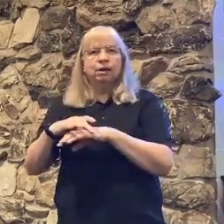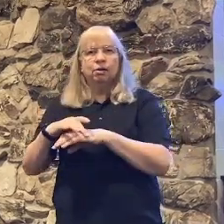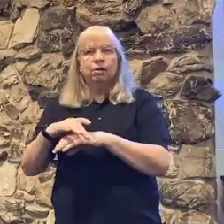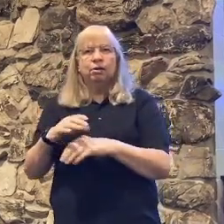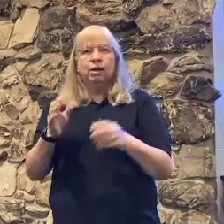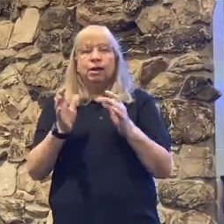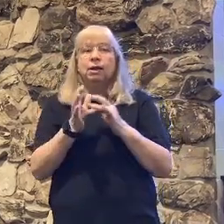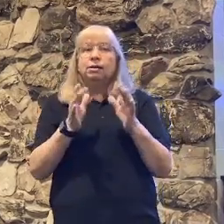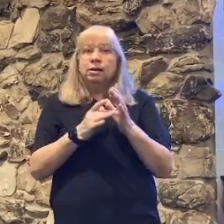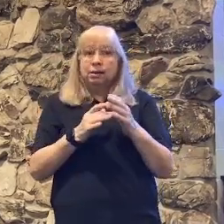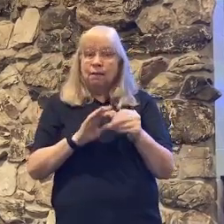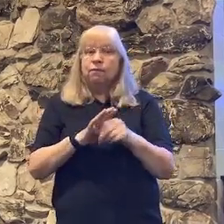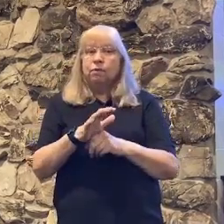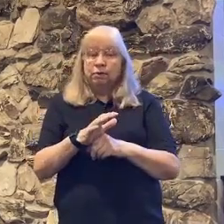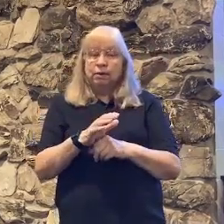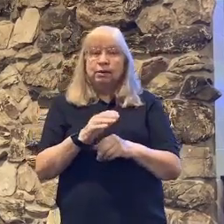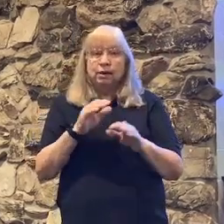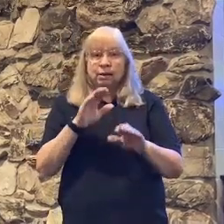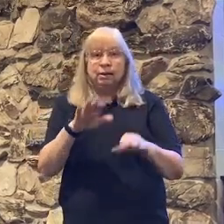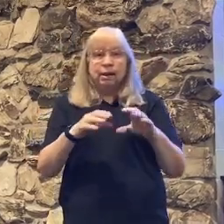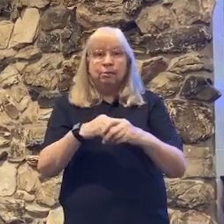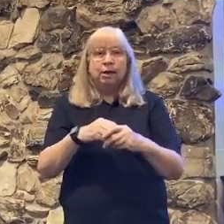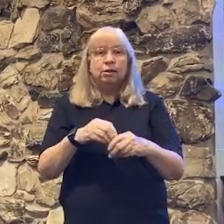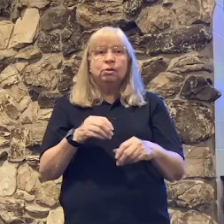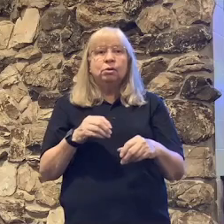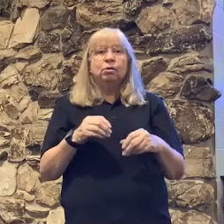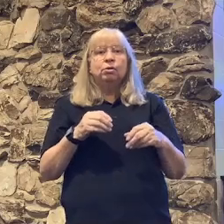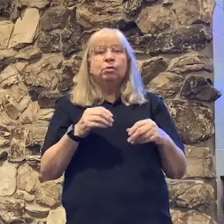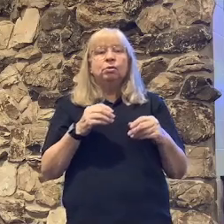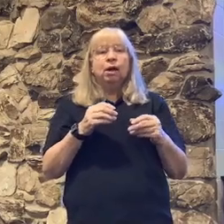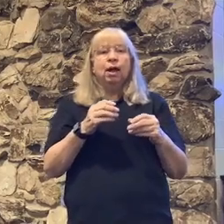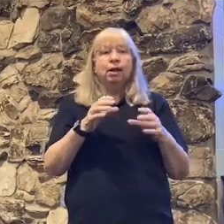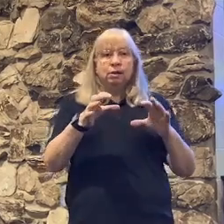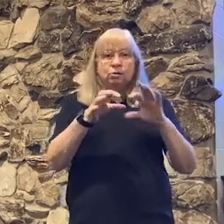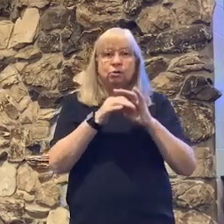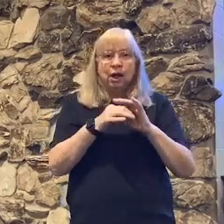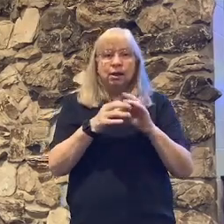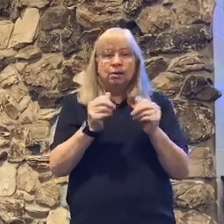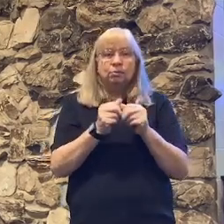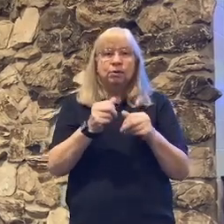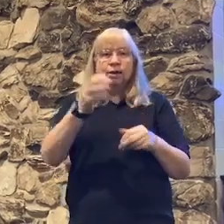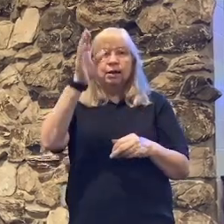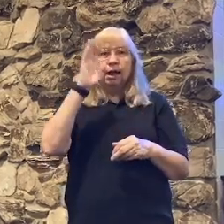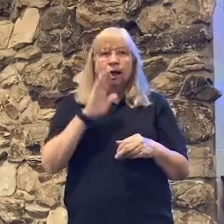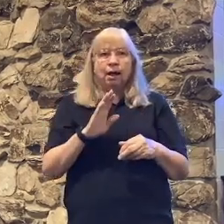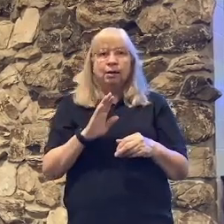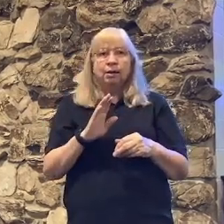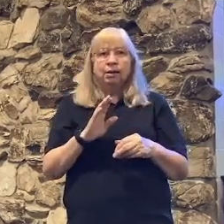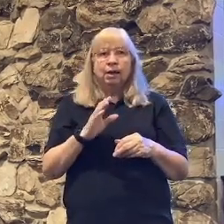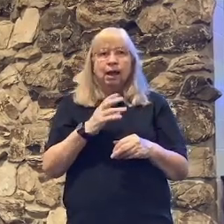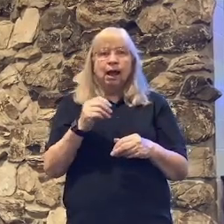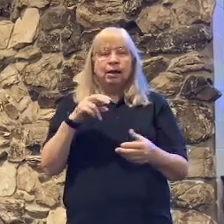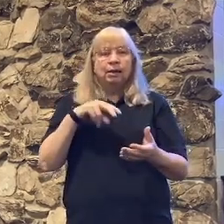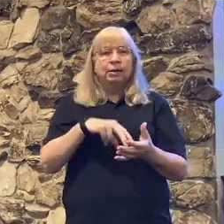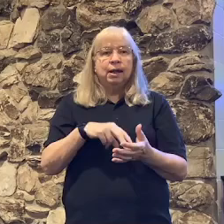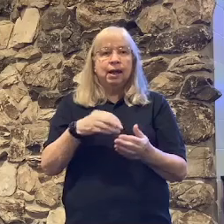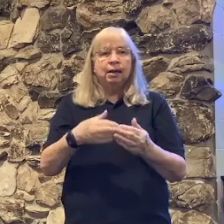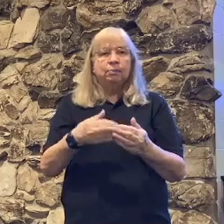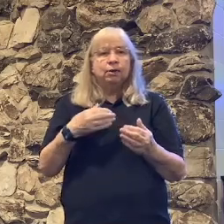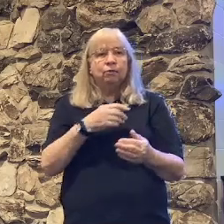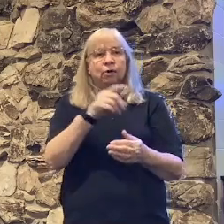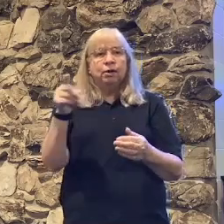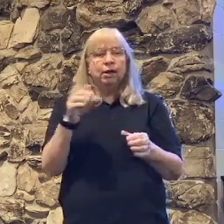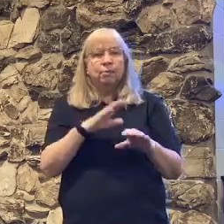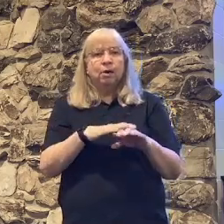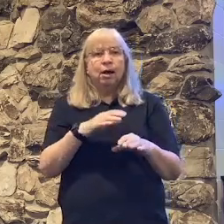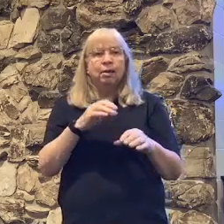fully stepped into his divinity. He is fully united with God. And he stands before them on the mountain.